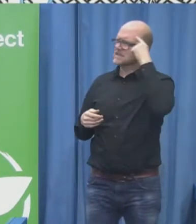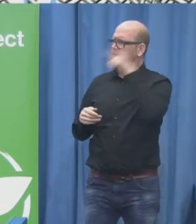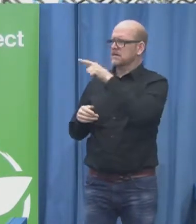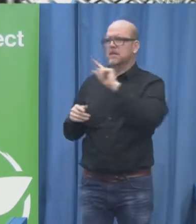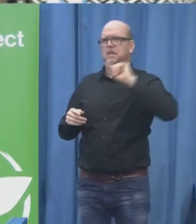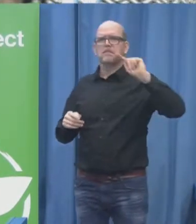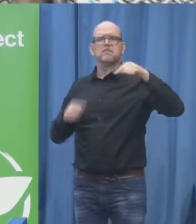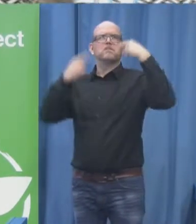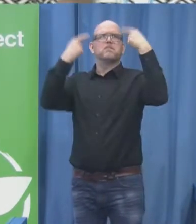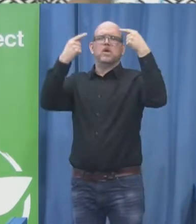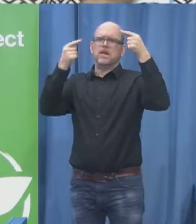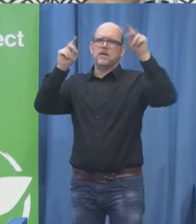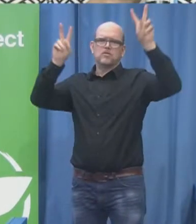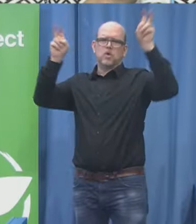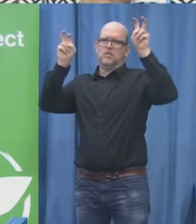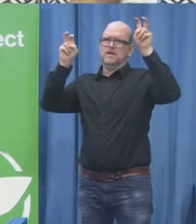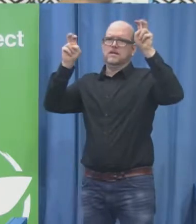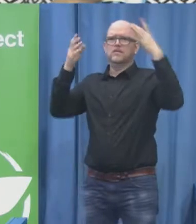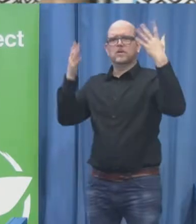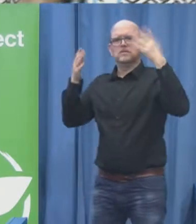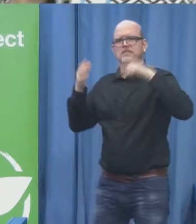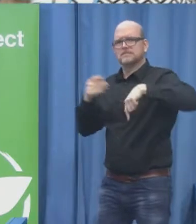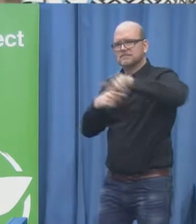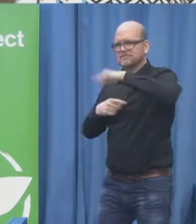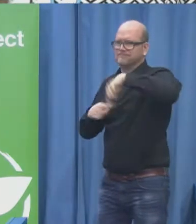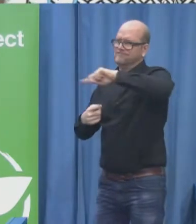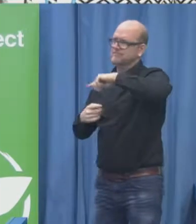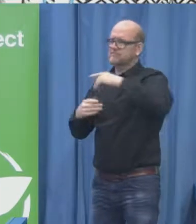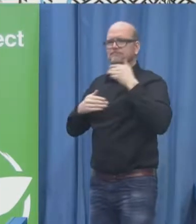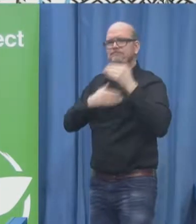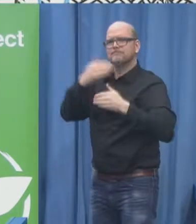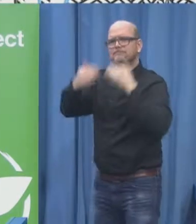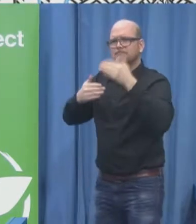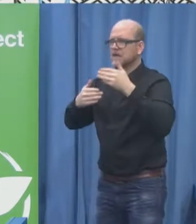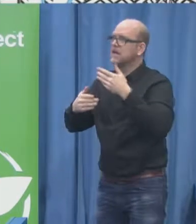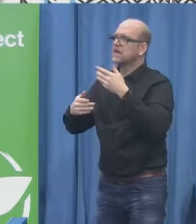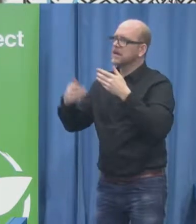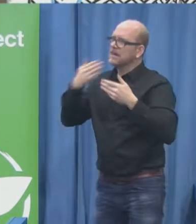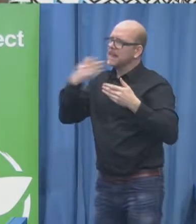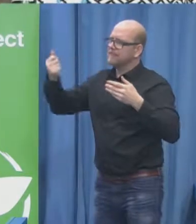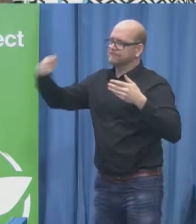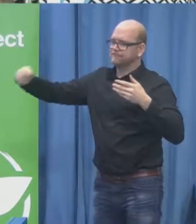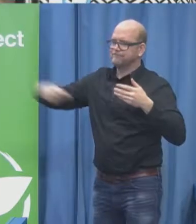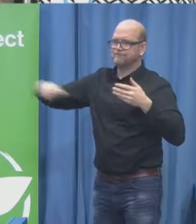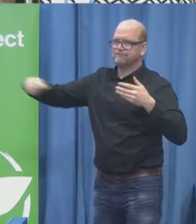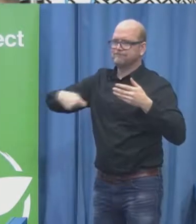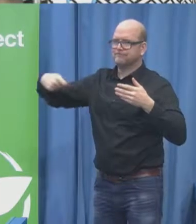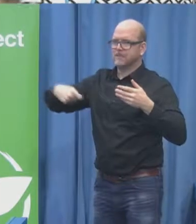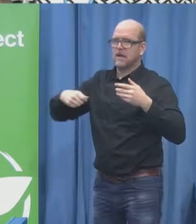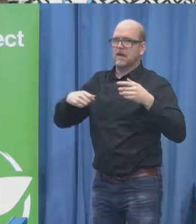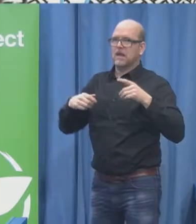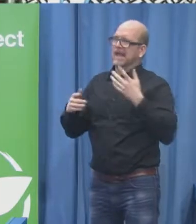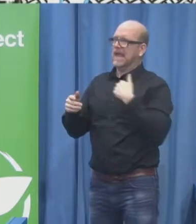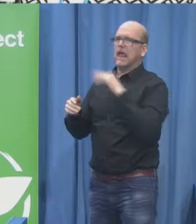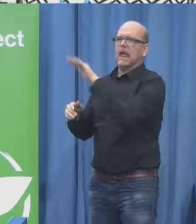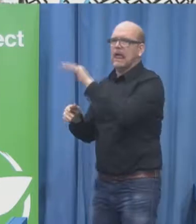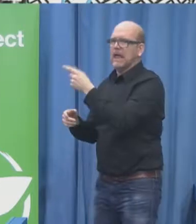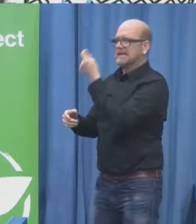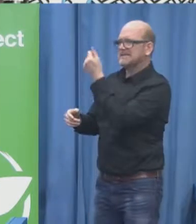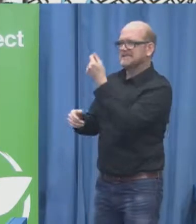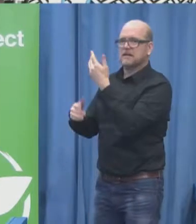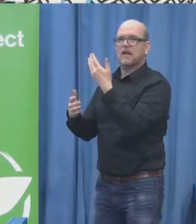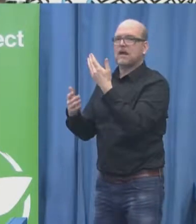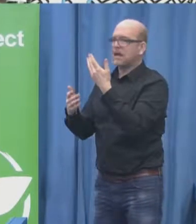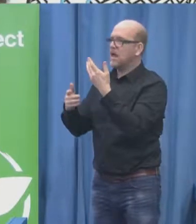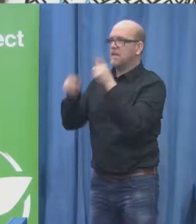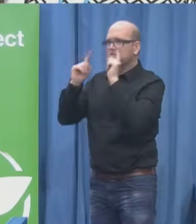Essel Foundation, your leadership, that we have seen the significance of this topic, that it